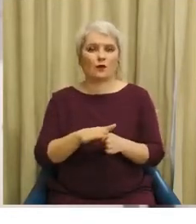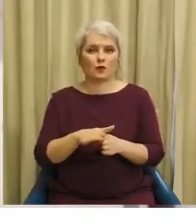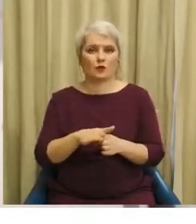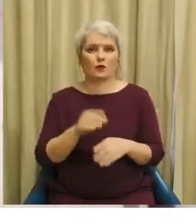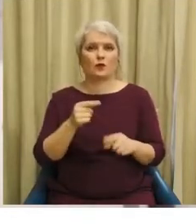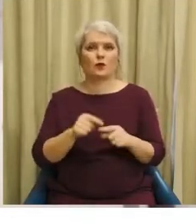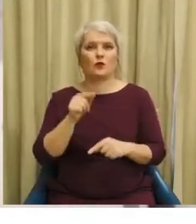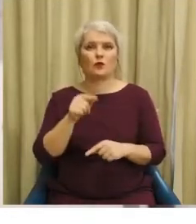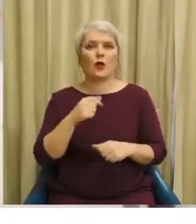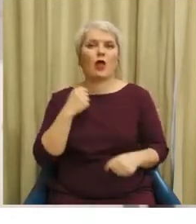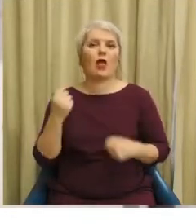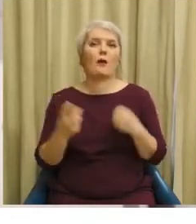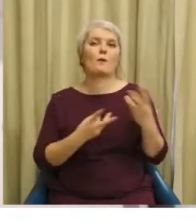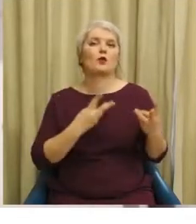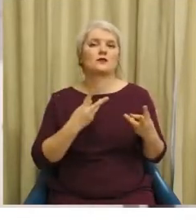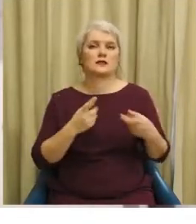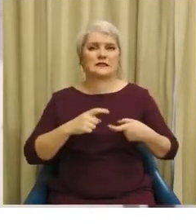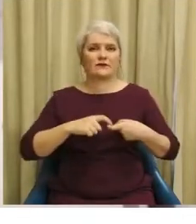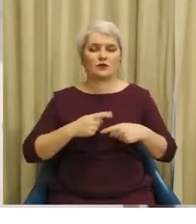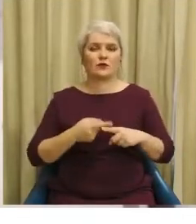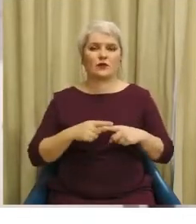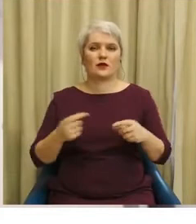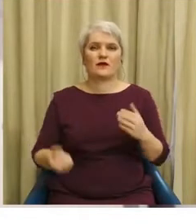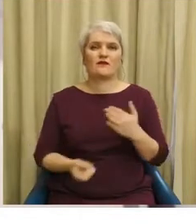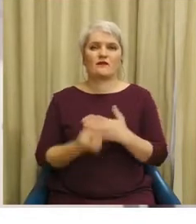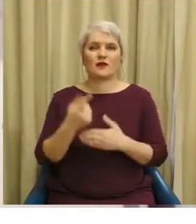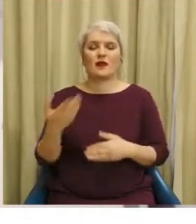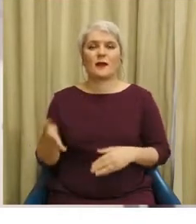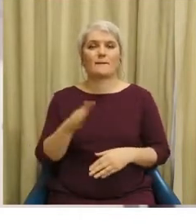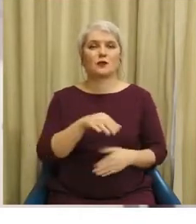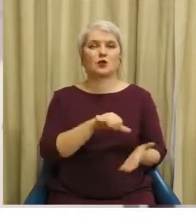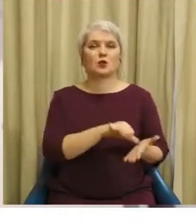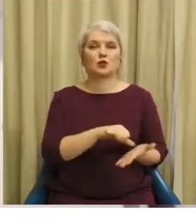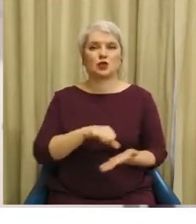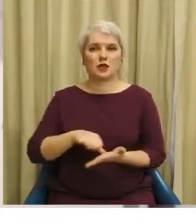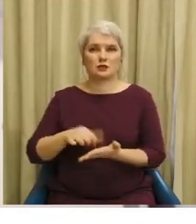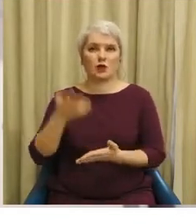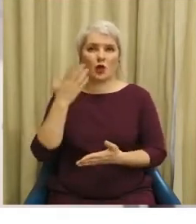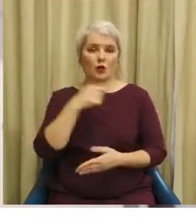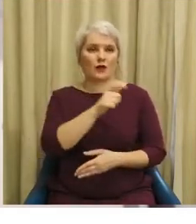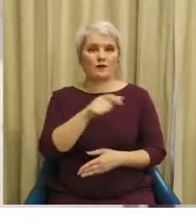even though I am a person who work with technologies,